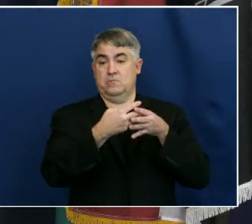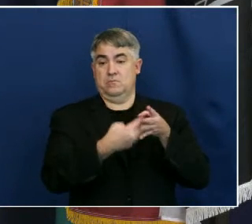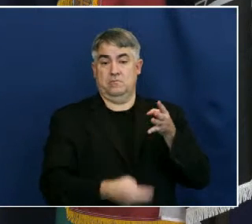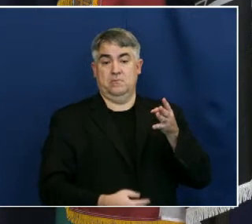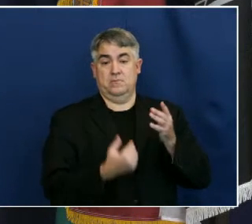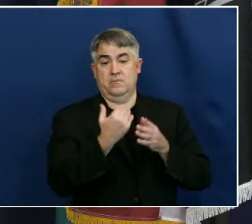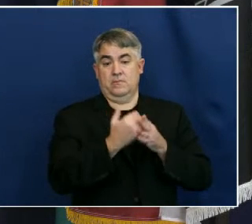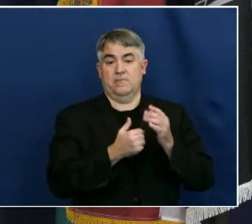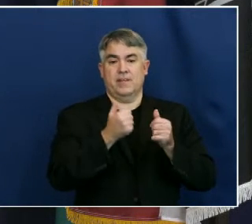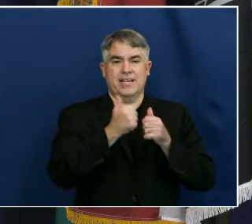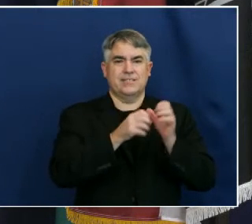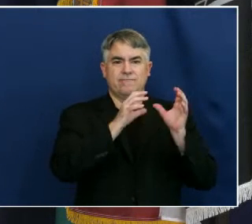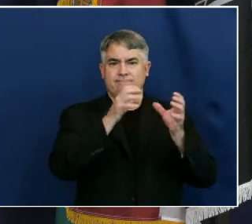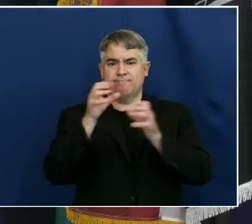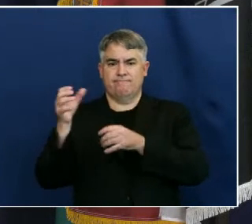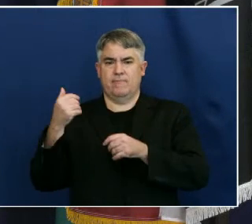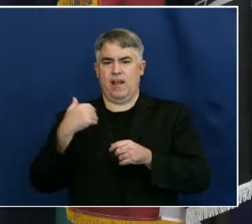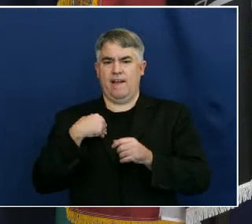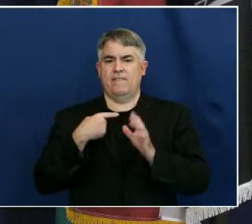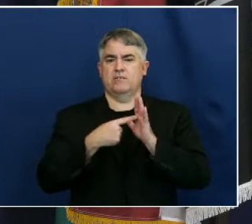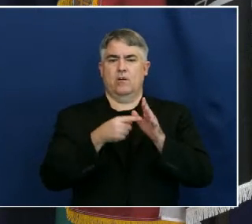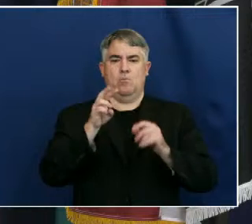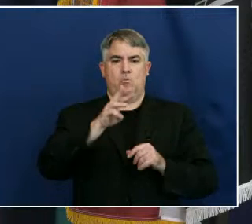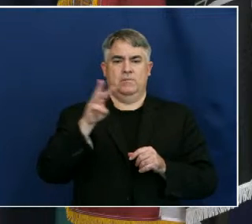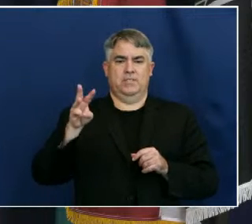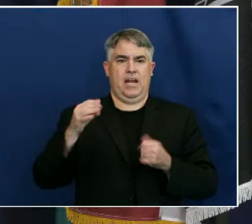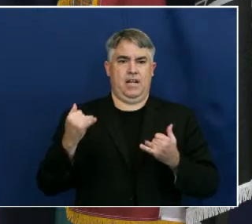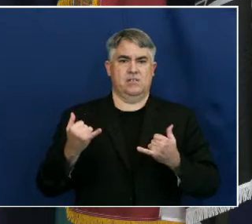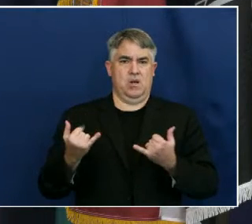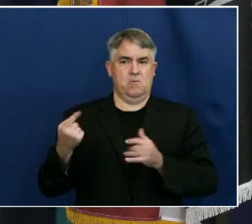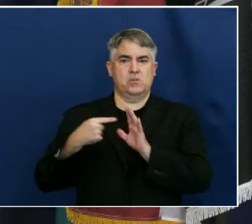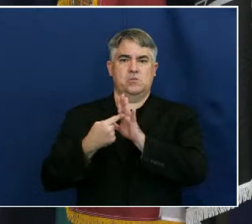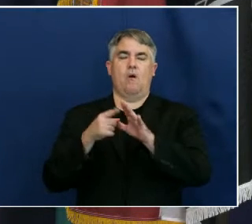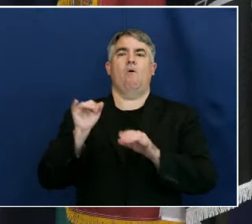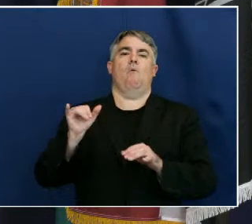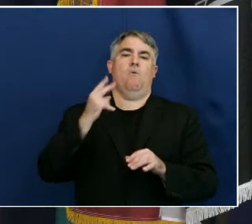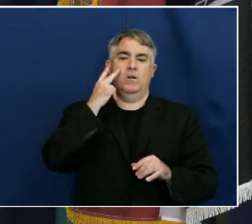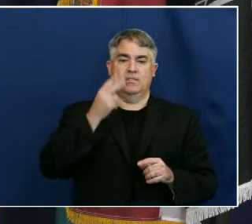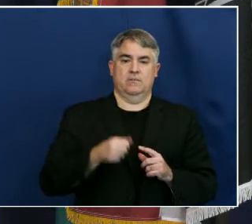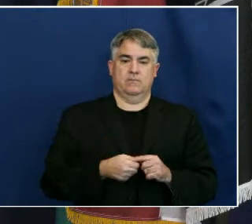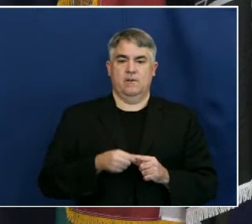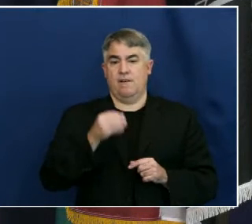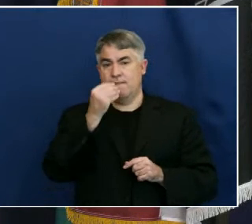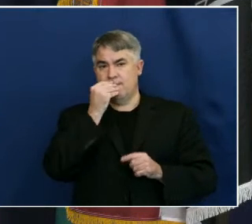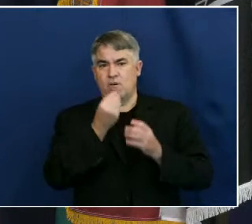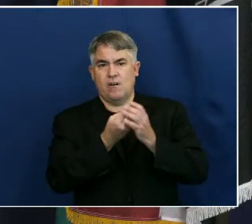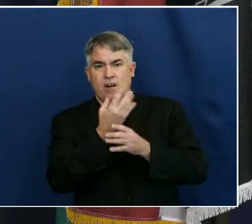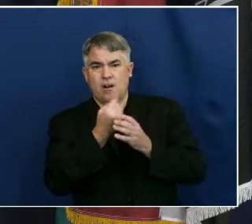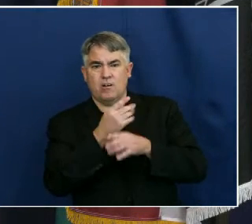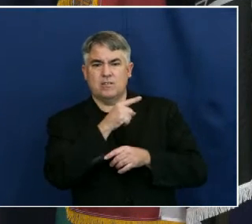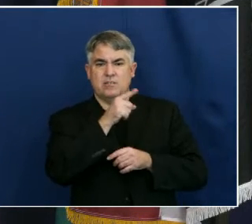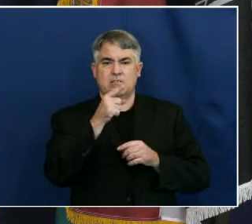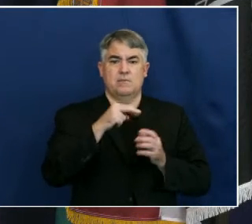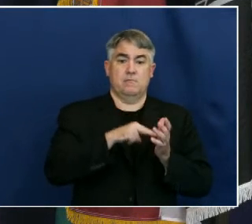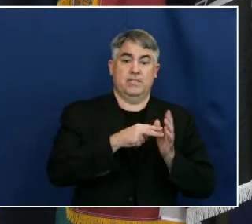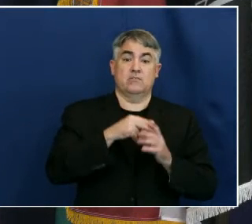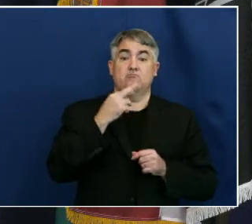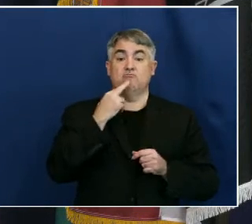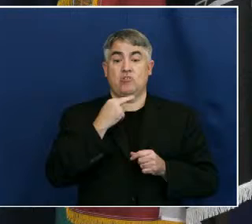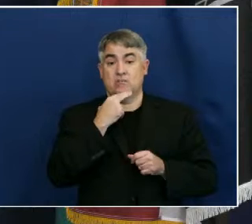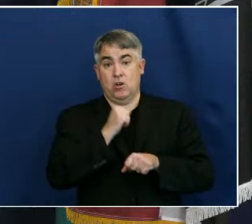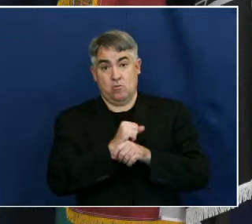sector up on our website today and this evening. But in food and ag, you have a lot of folks associated with restaurant